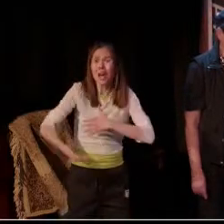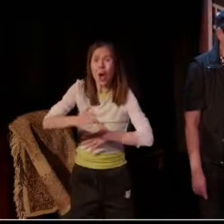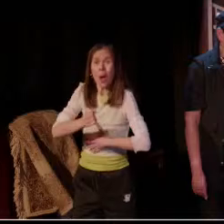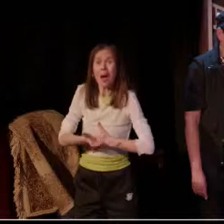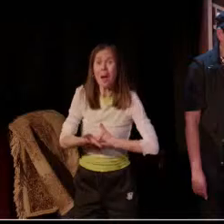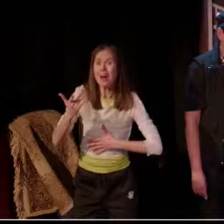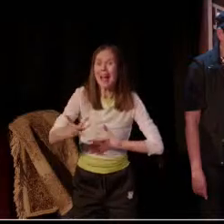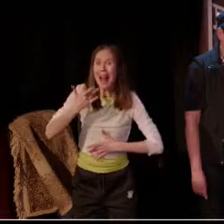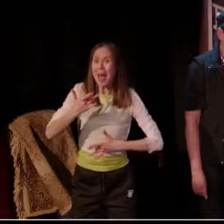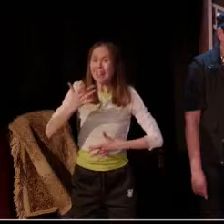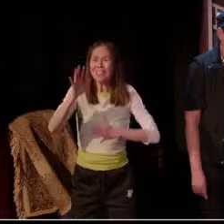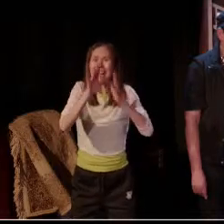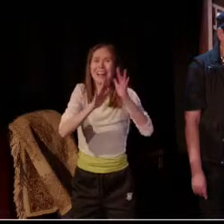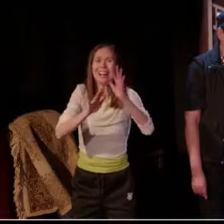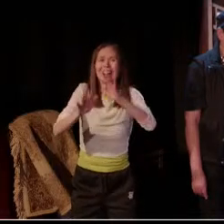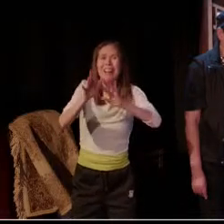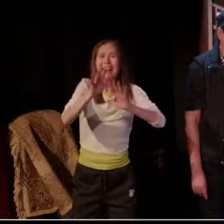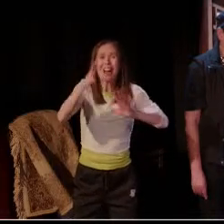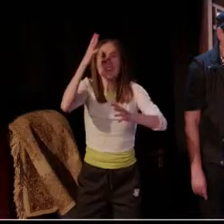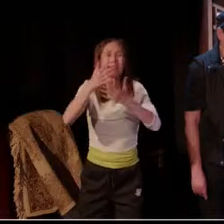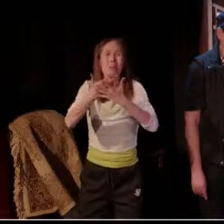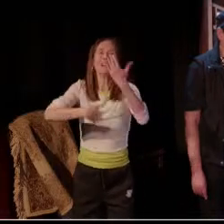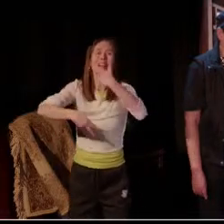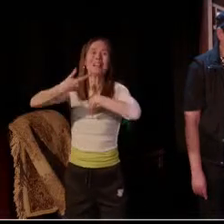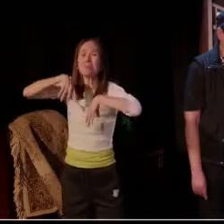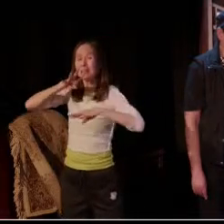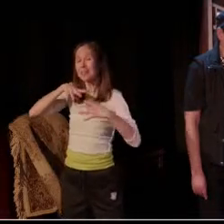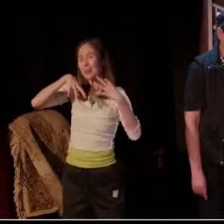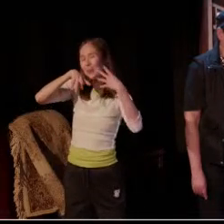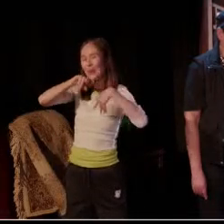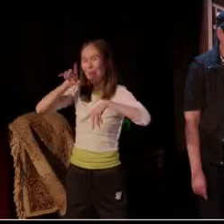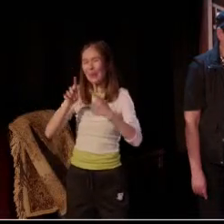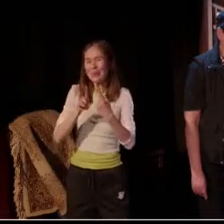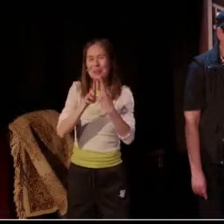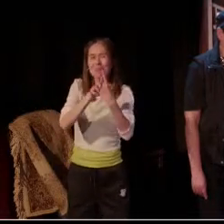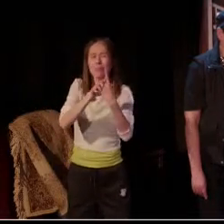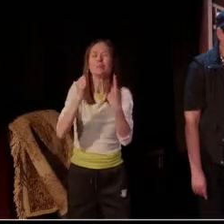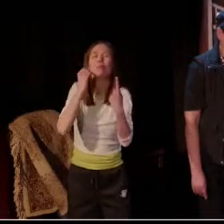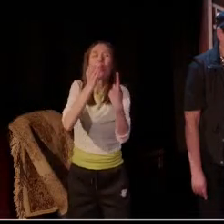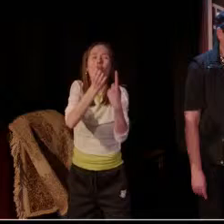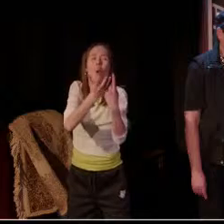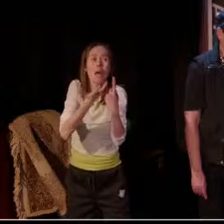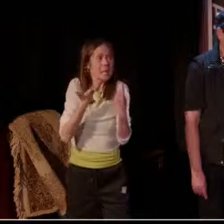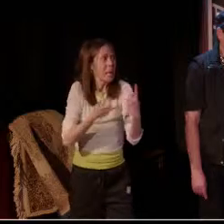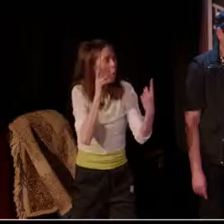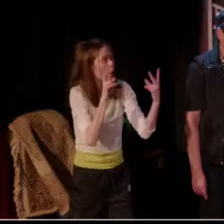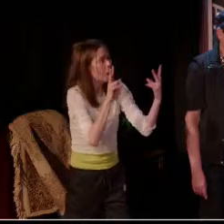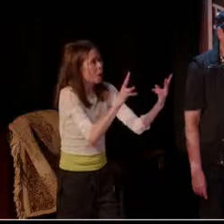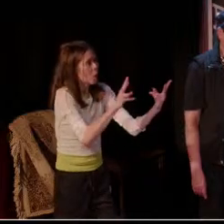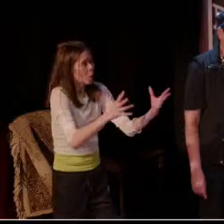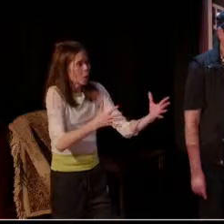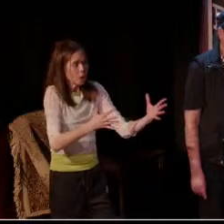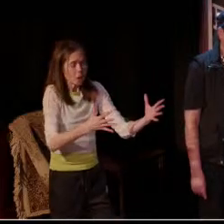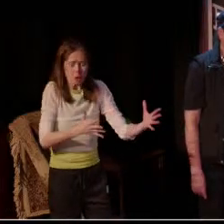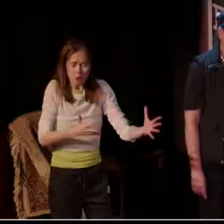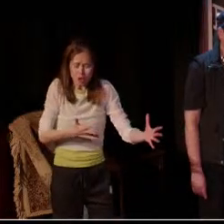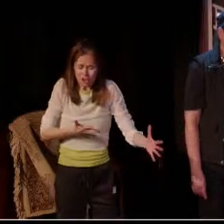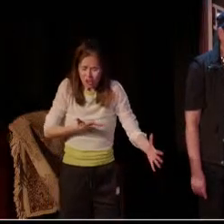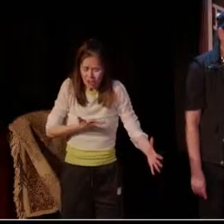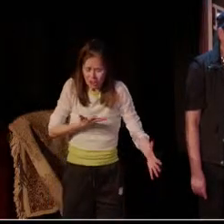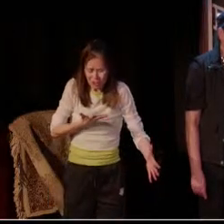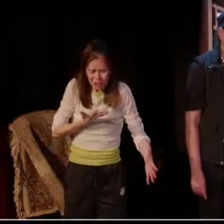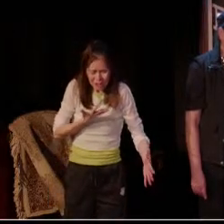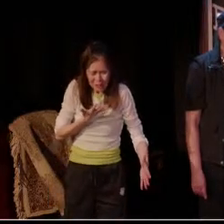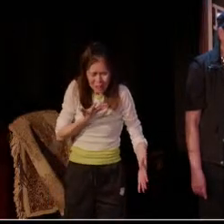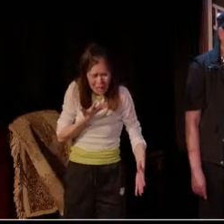life as this now coldly stands when I first wooed her. I am ashamed. Does the